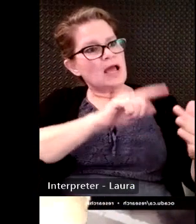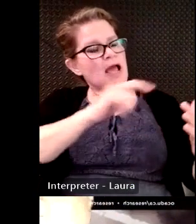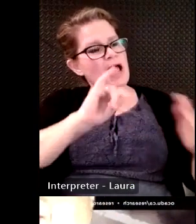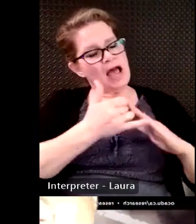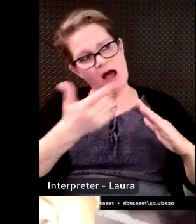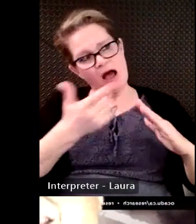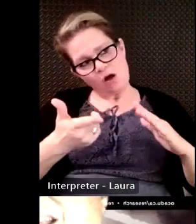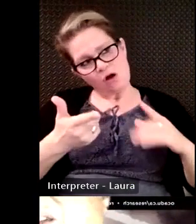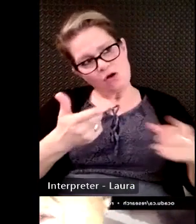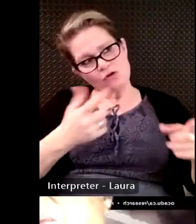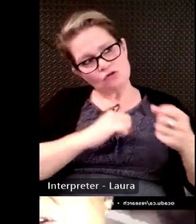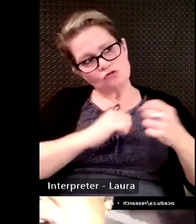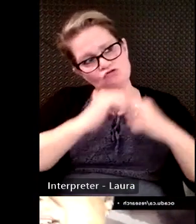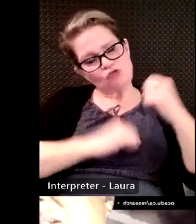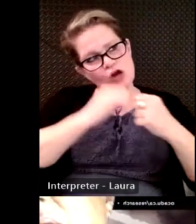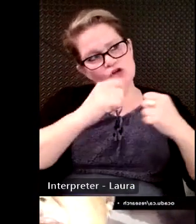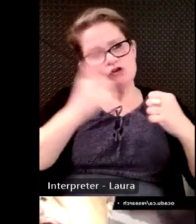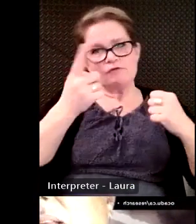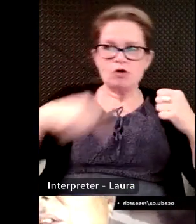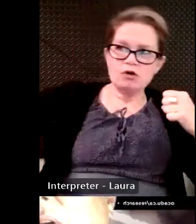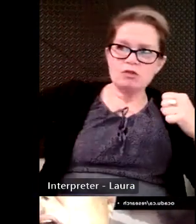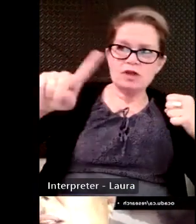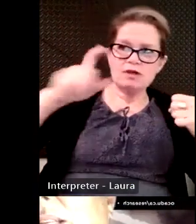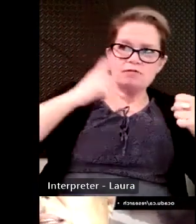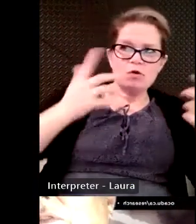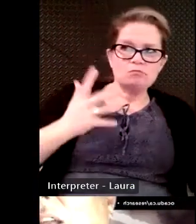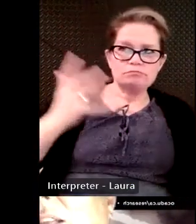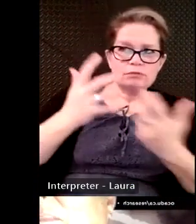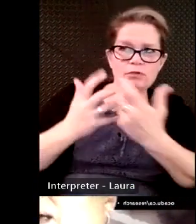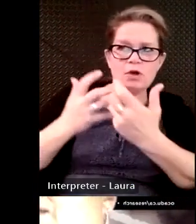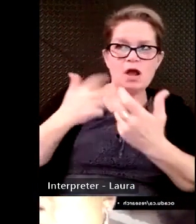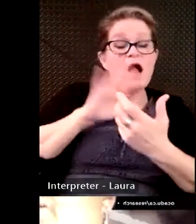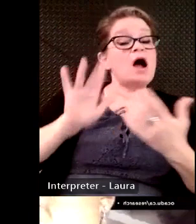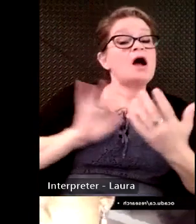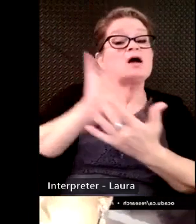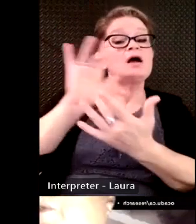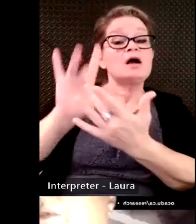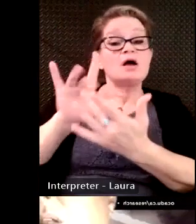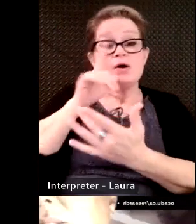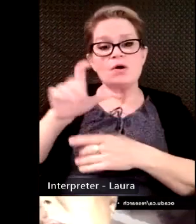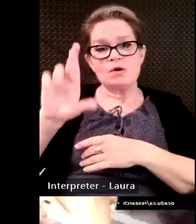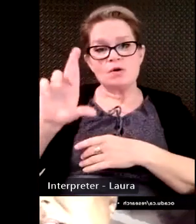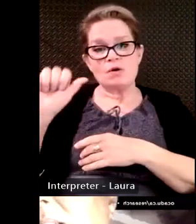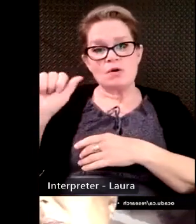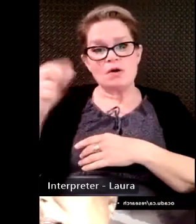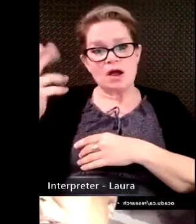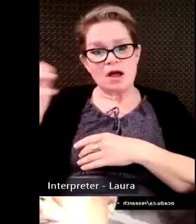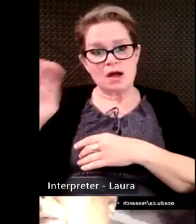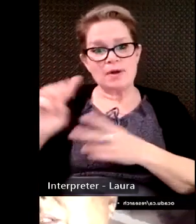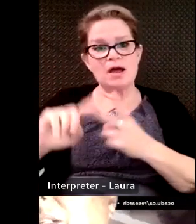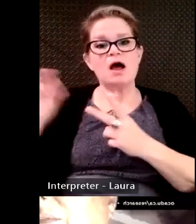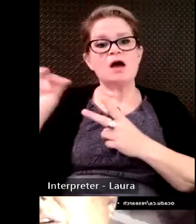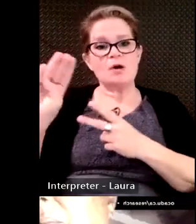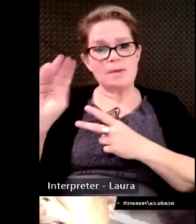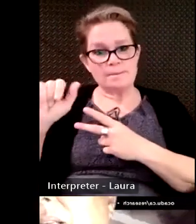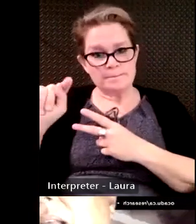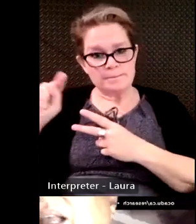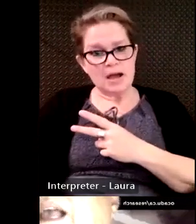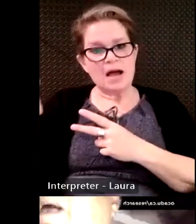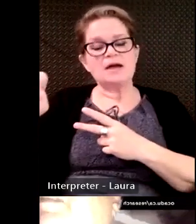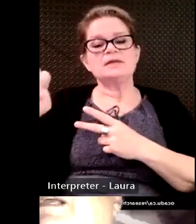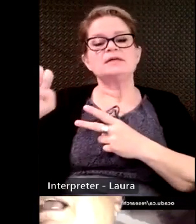to Roman, a former caucus member, and to a colleague and friend, Matt Hawthorne, who you will also meet this evening at the University of